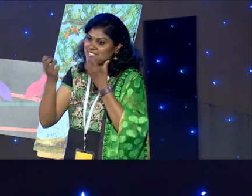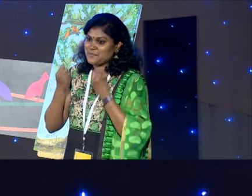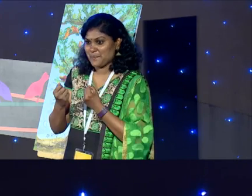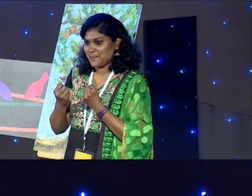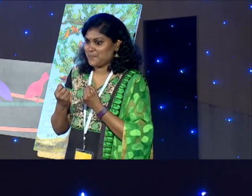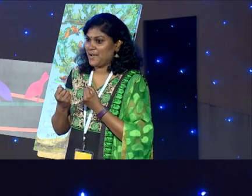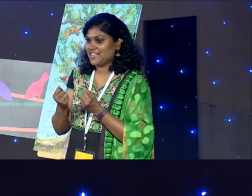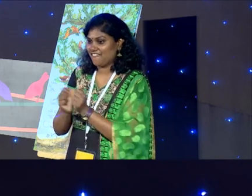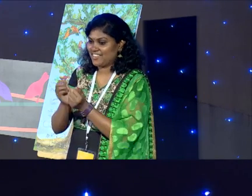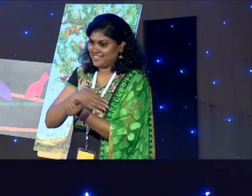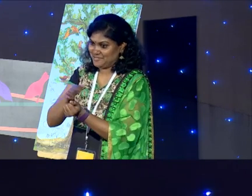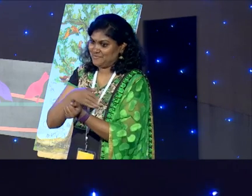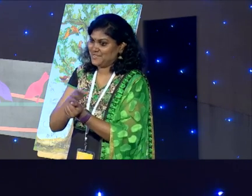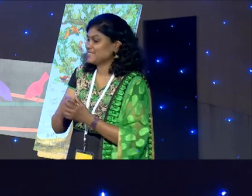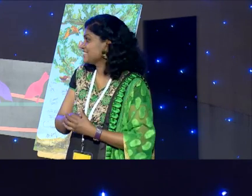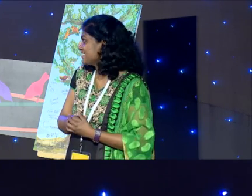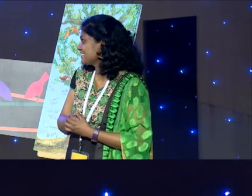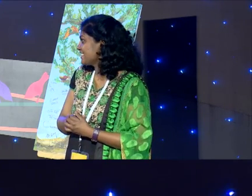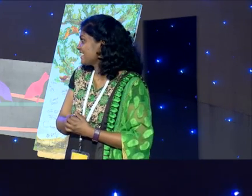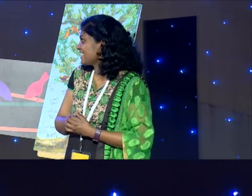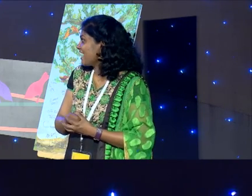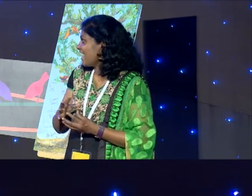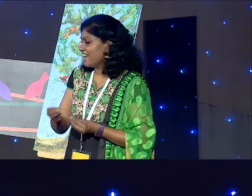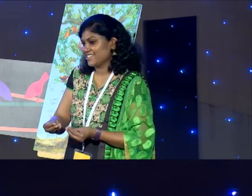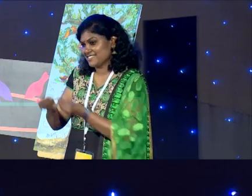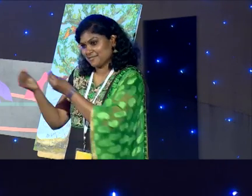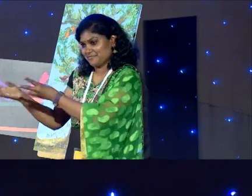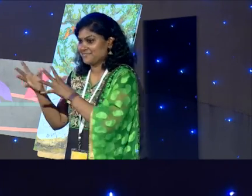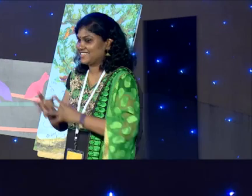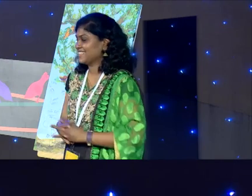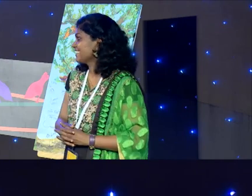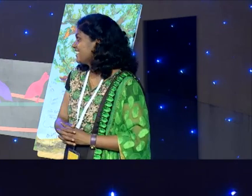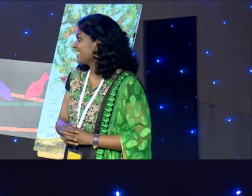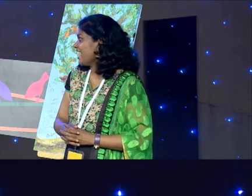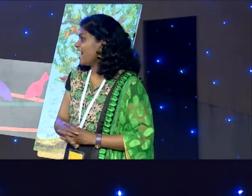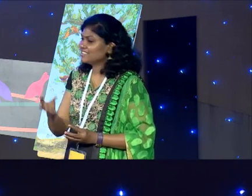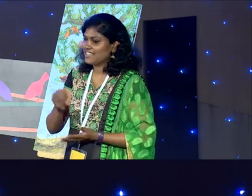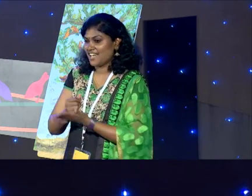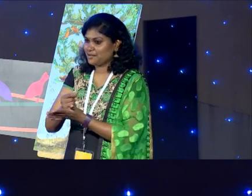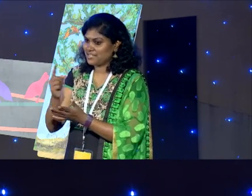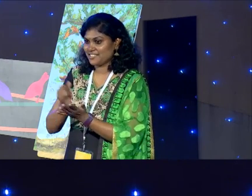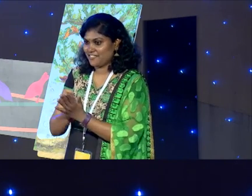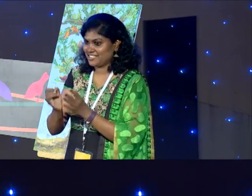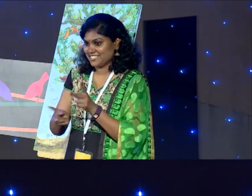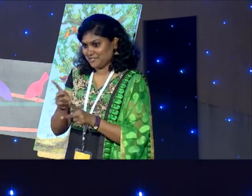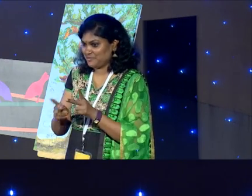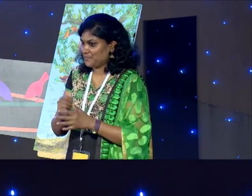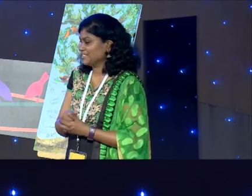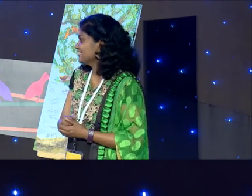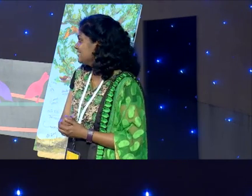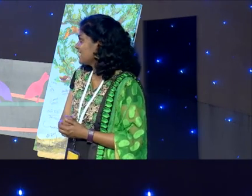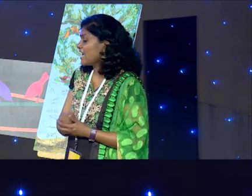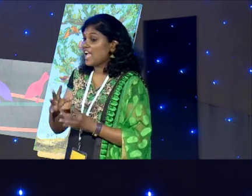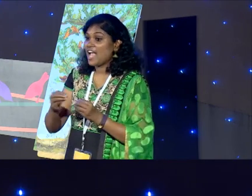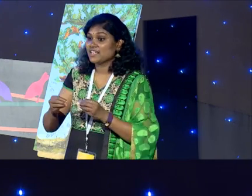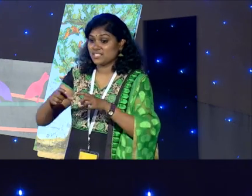music to get them better crops or like do something to uplift them, you know? Like build a fence